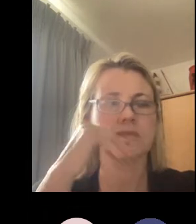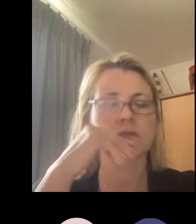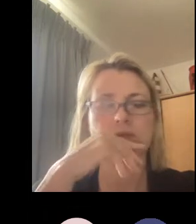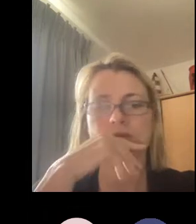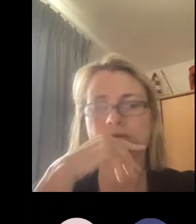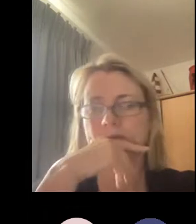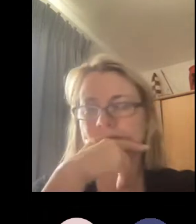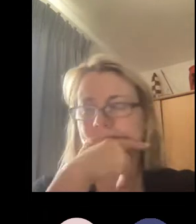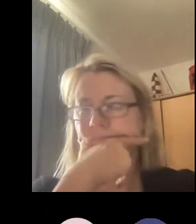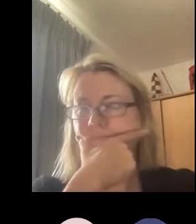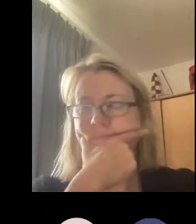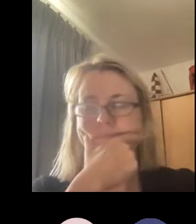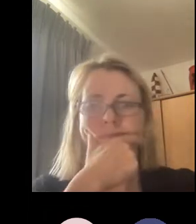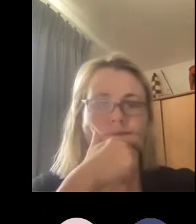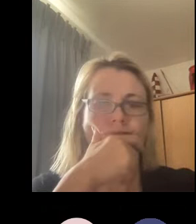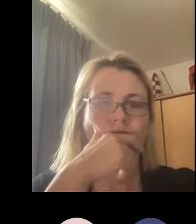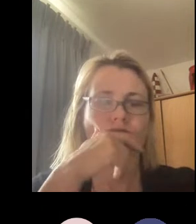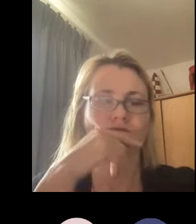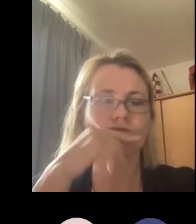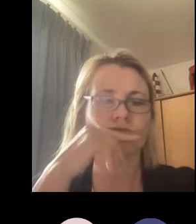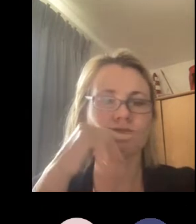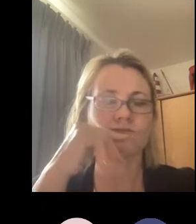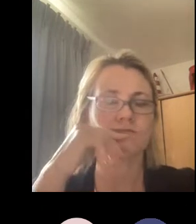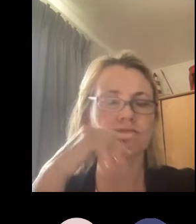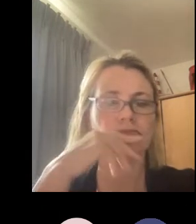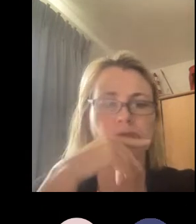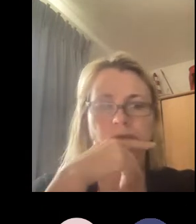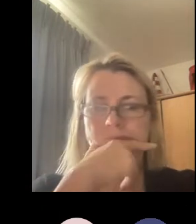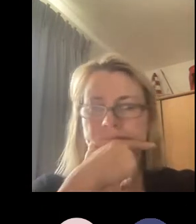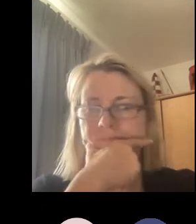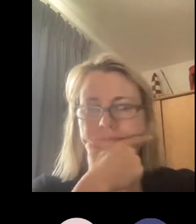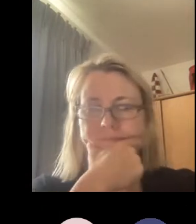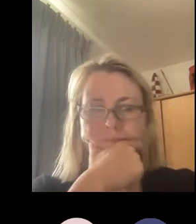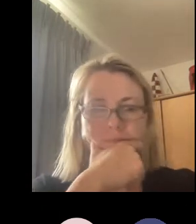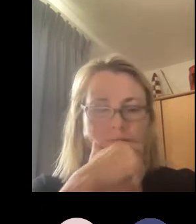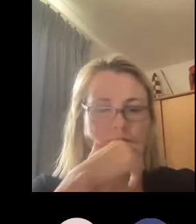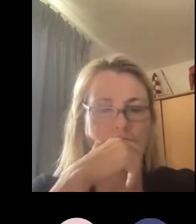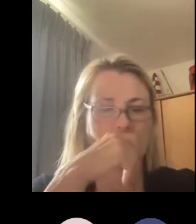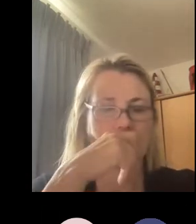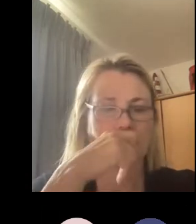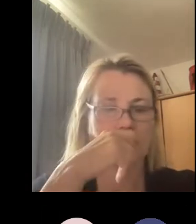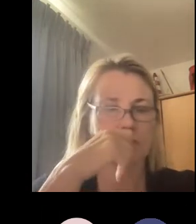just, can I do this? Can I do this thing? And then takes you on the onward journey to